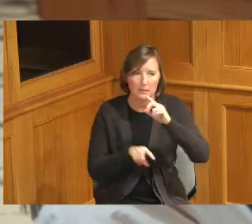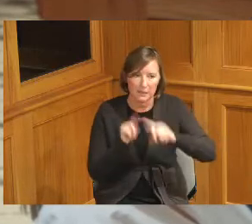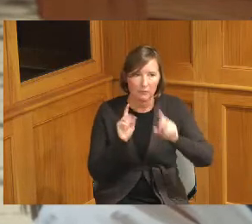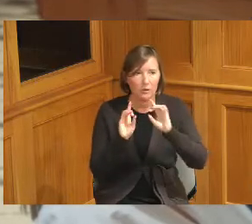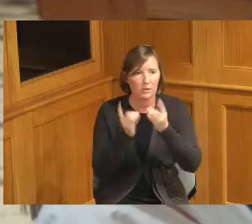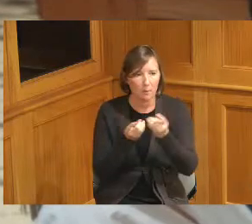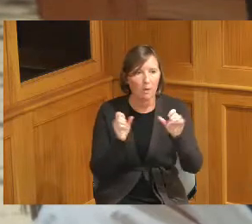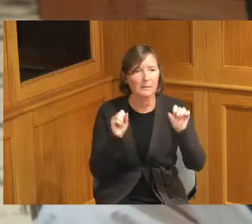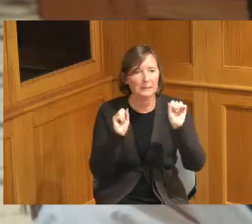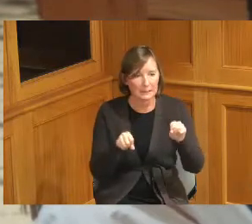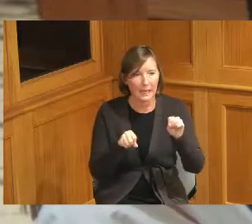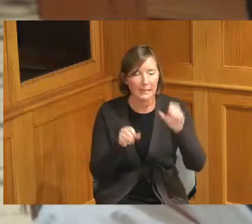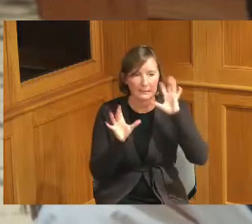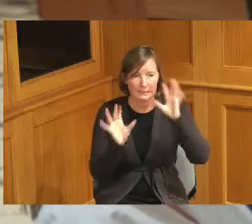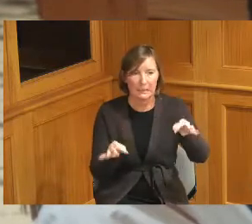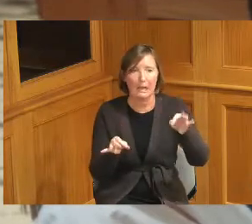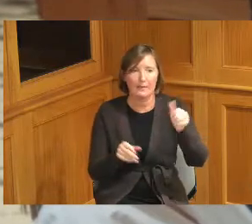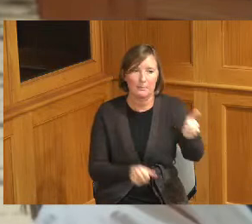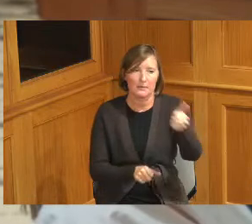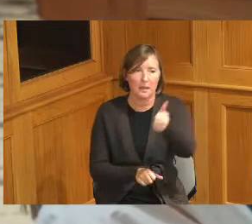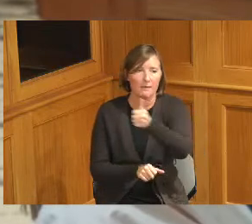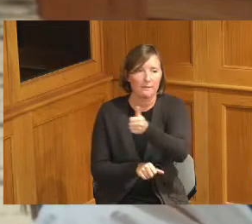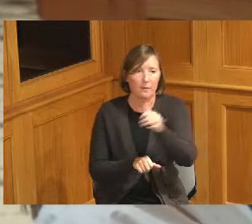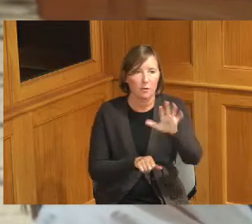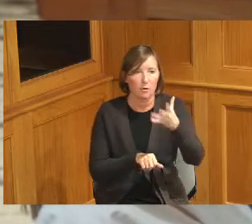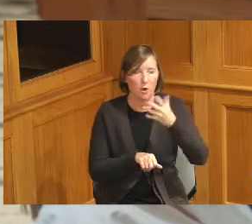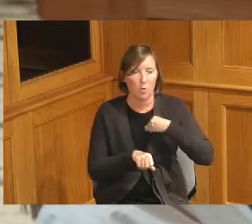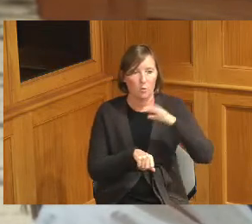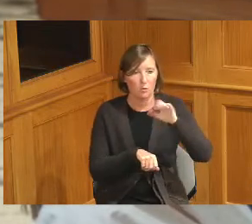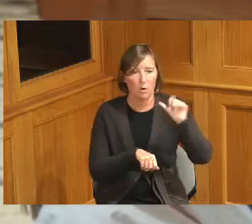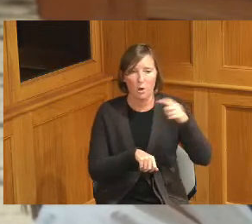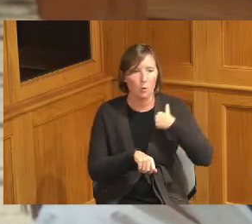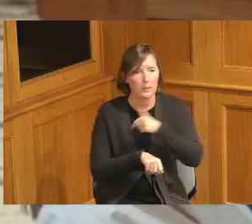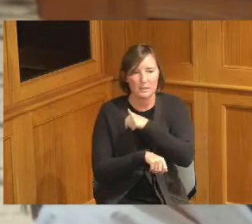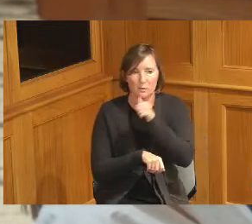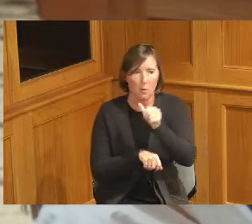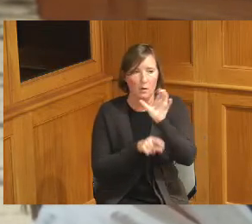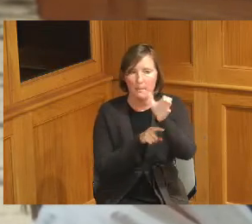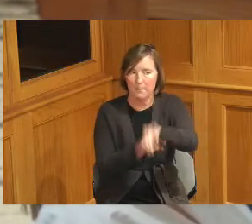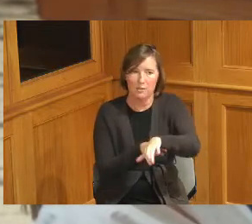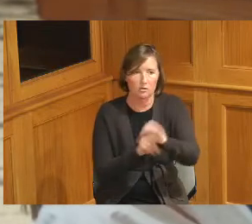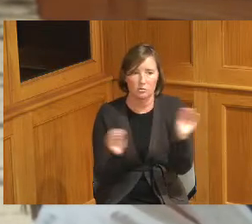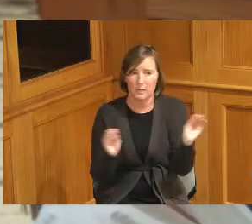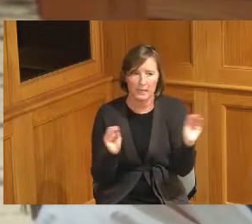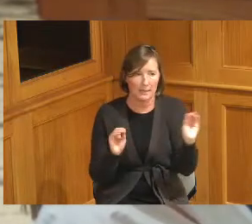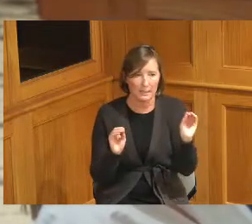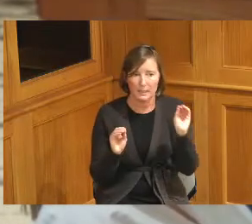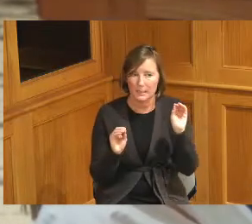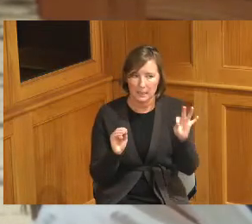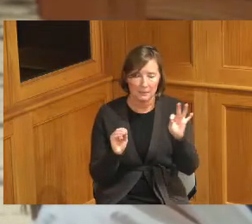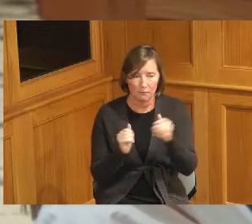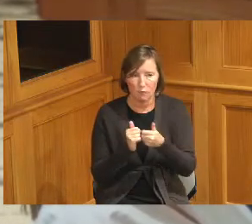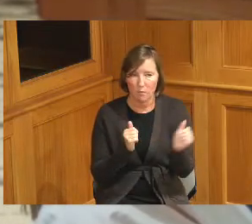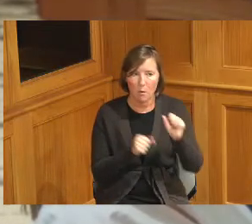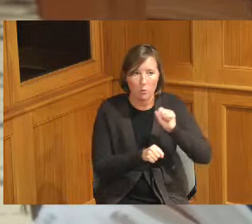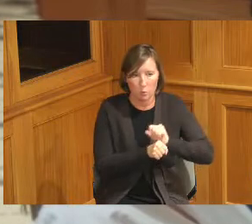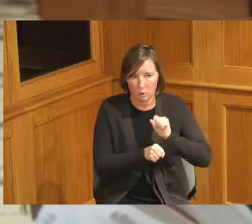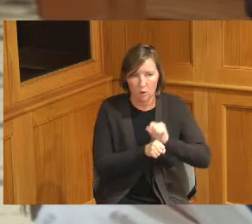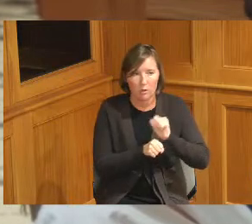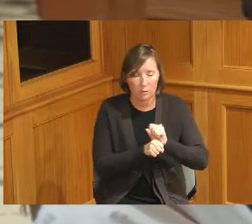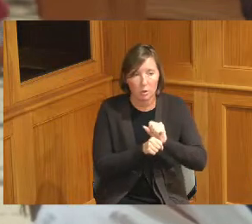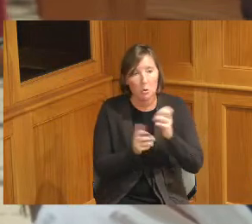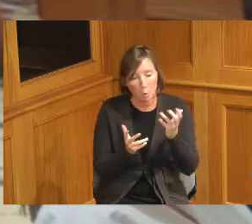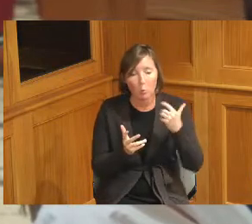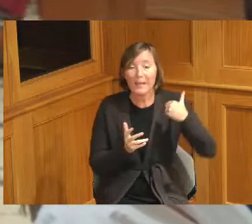able to make their own call. We don't administer anything centrally, other than, if they are working remote, we have some forms and